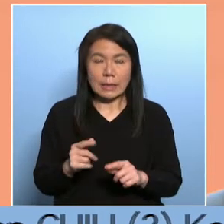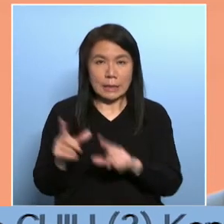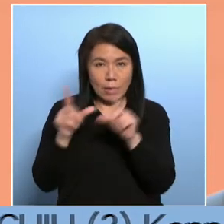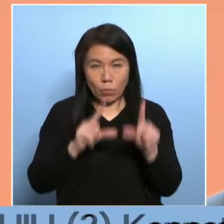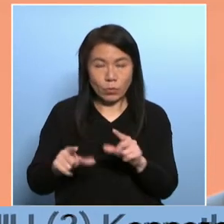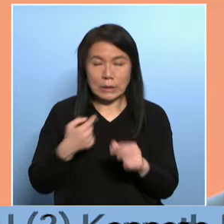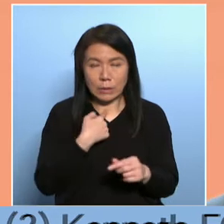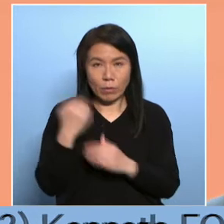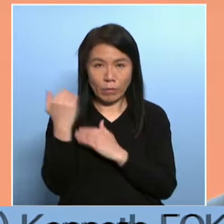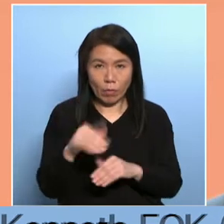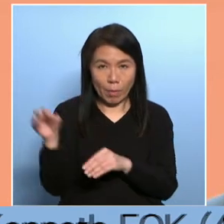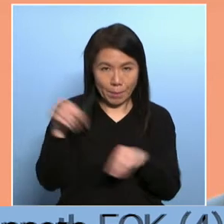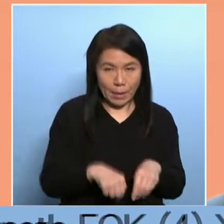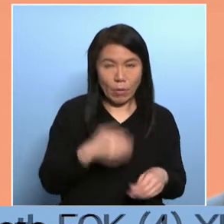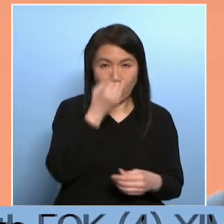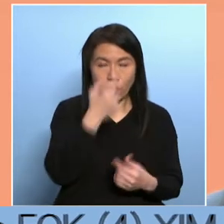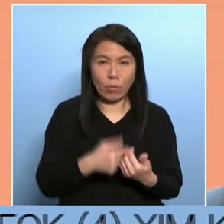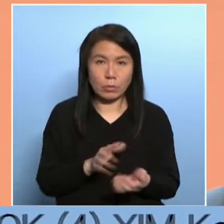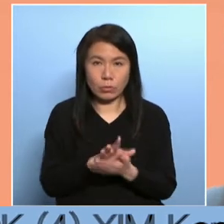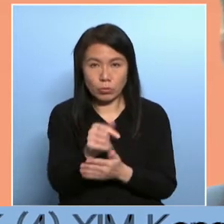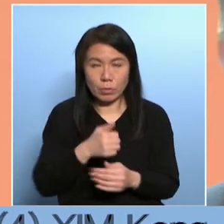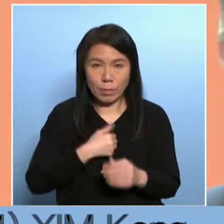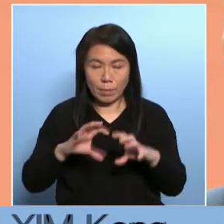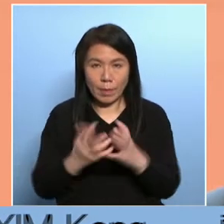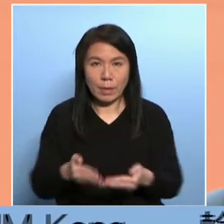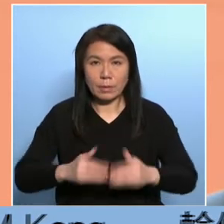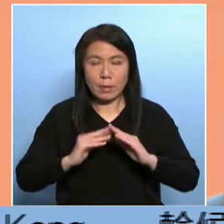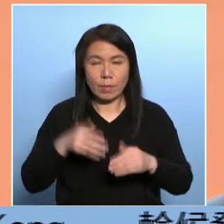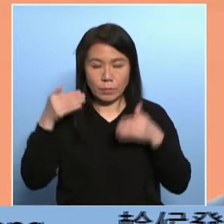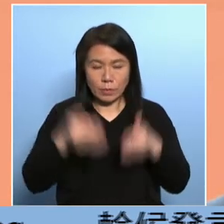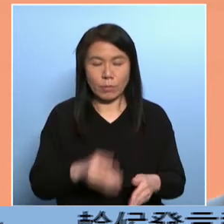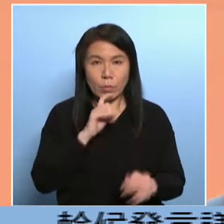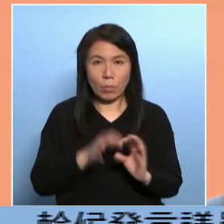necessities, including food and vegetable supplies, will remain